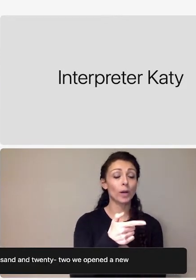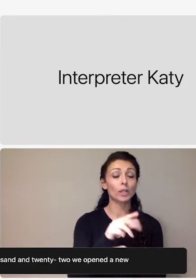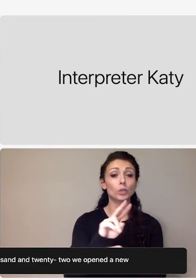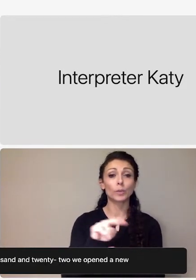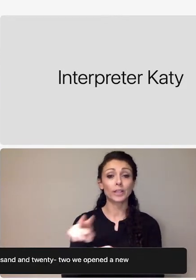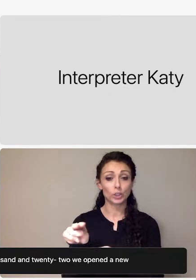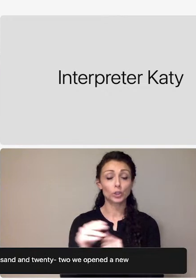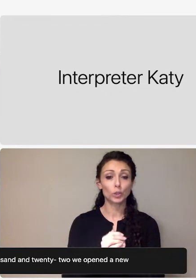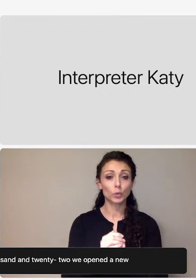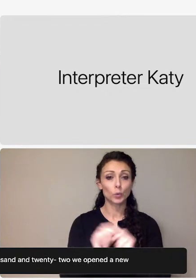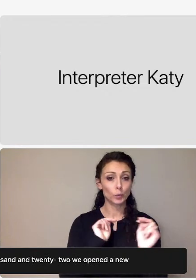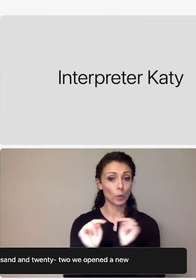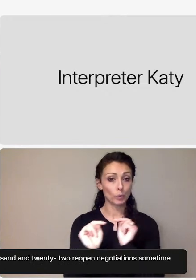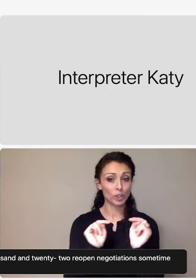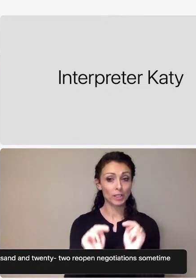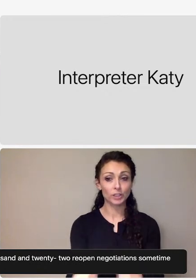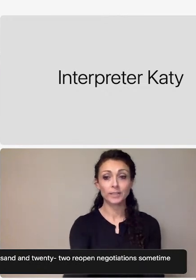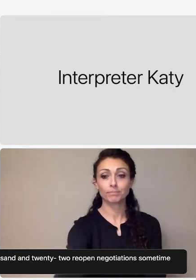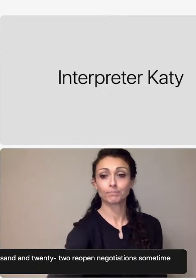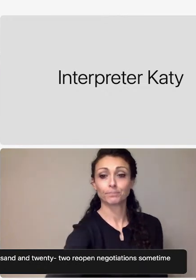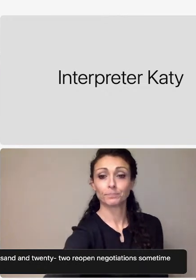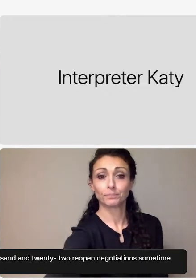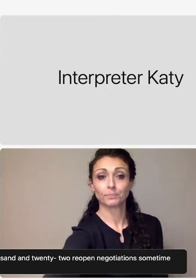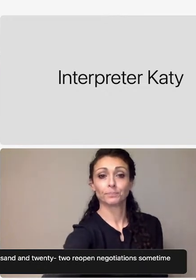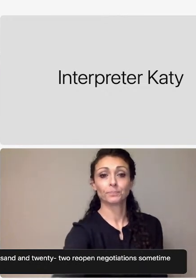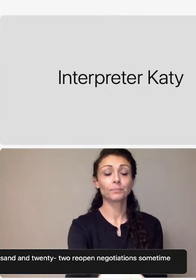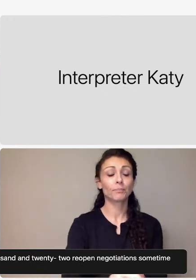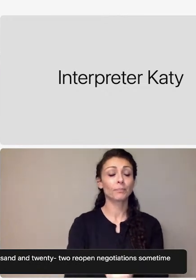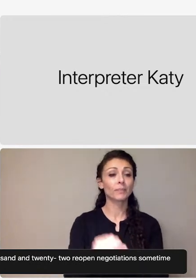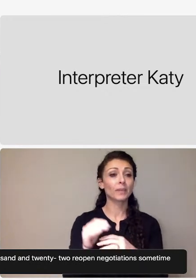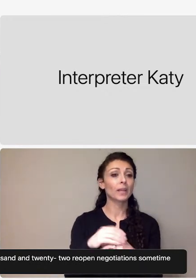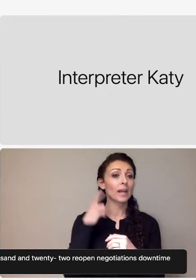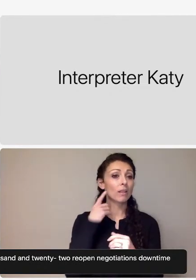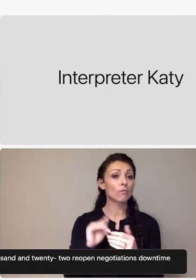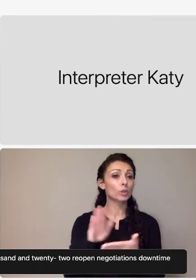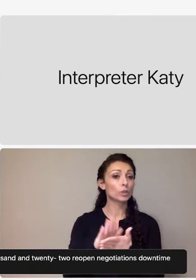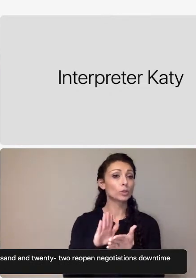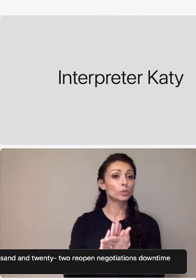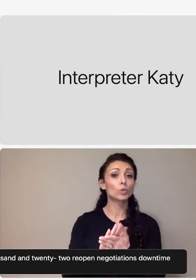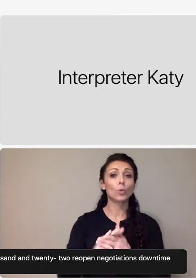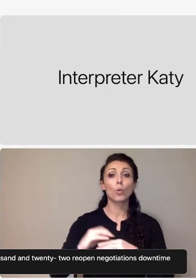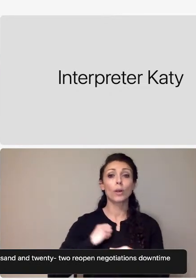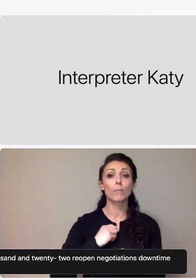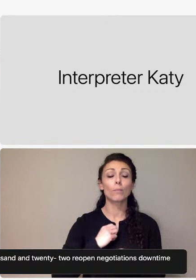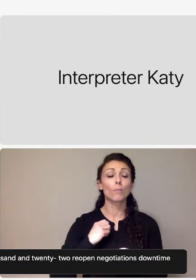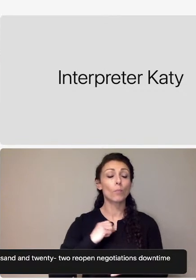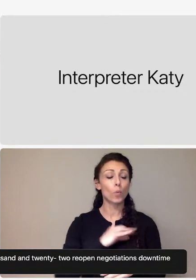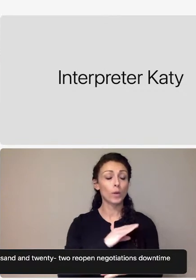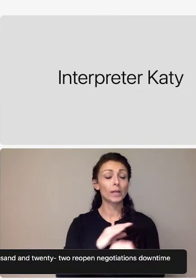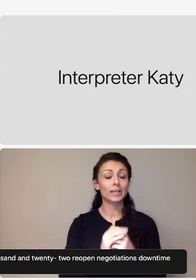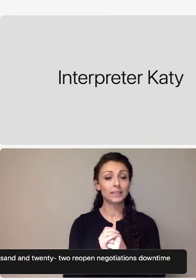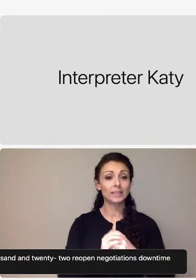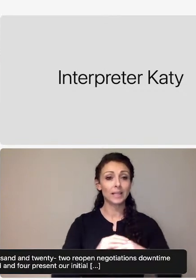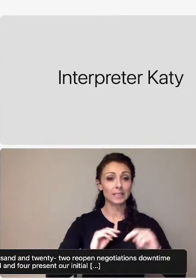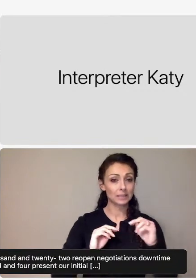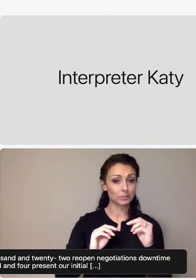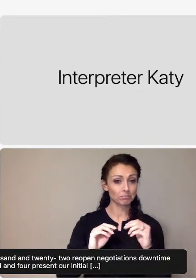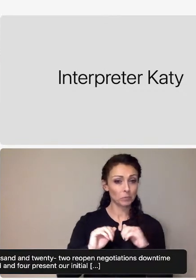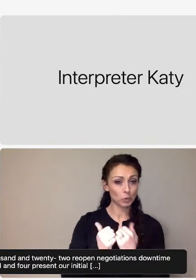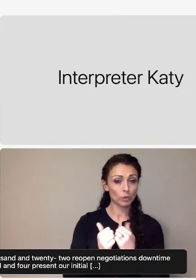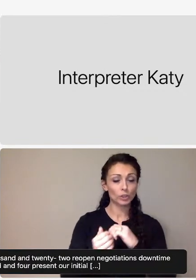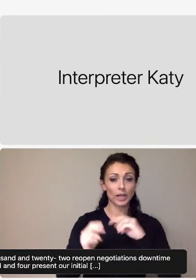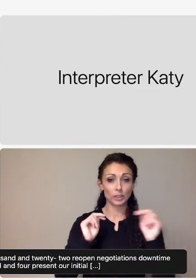proposal the california school employees association and its chapter 244 present our initial proposal to negotiate